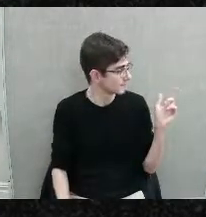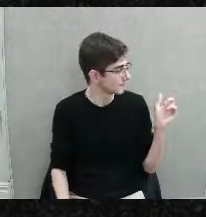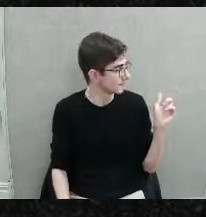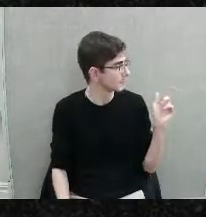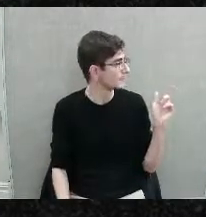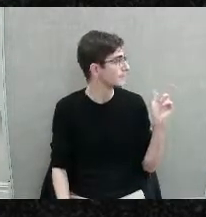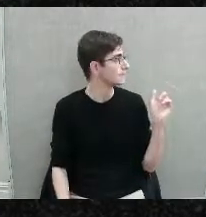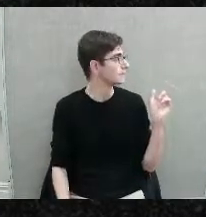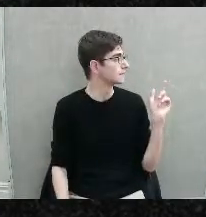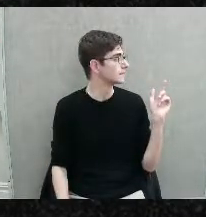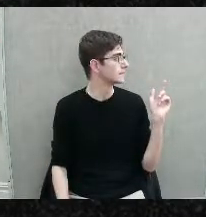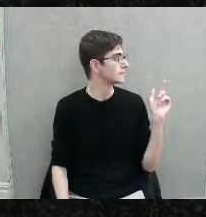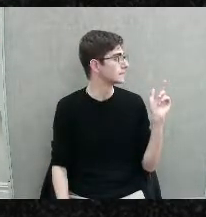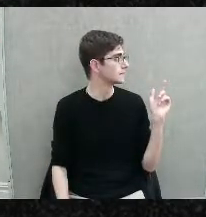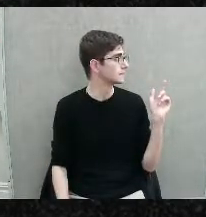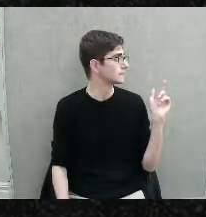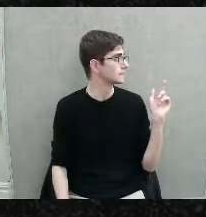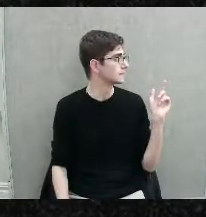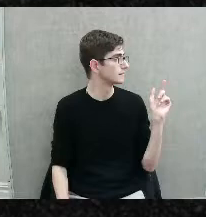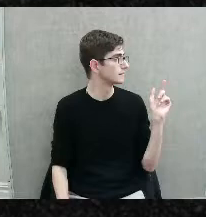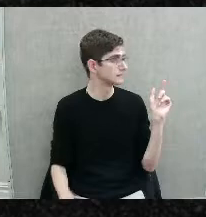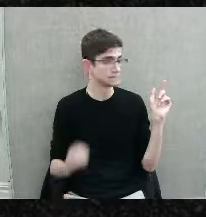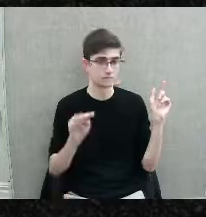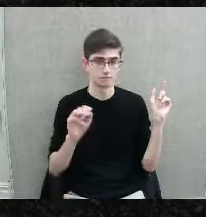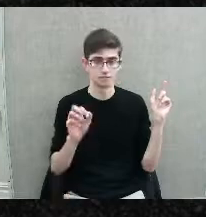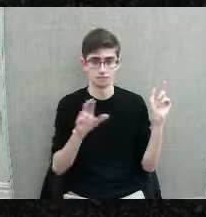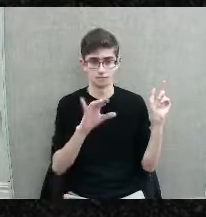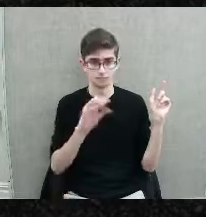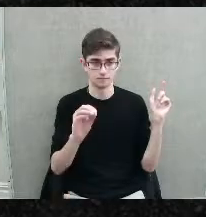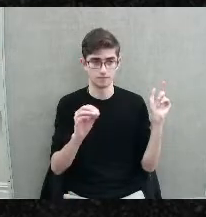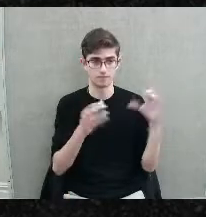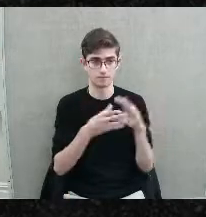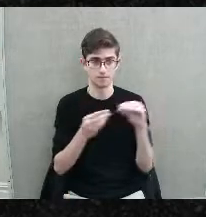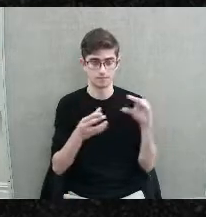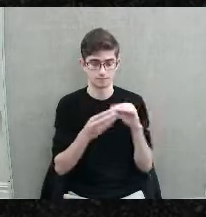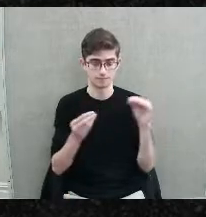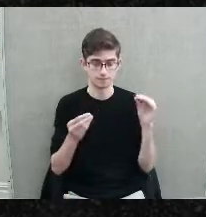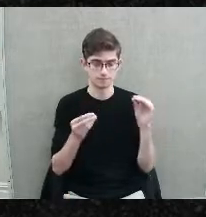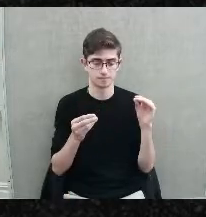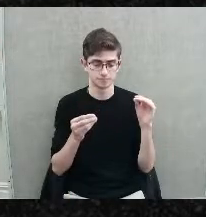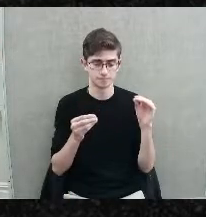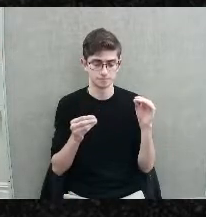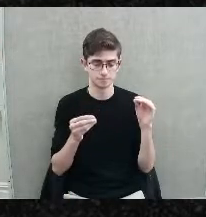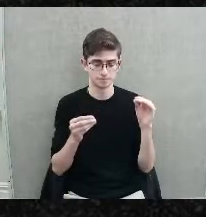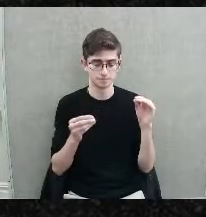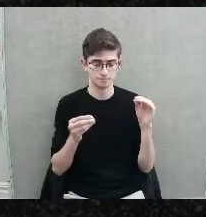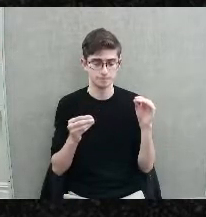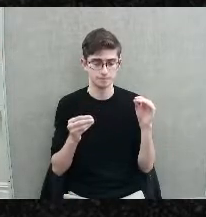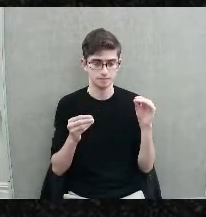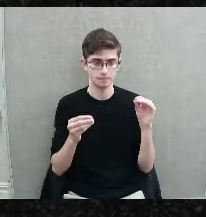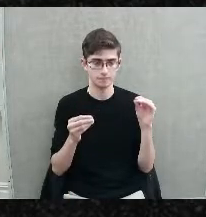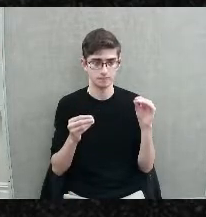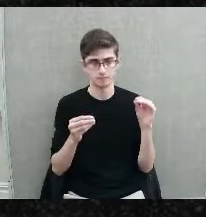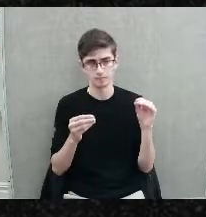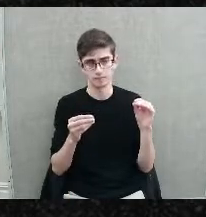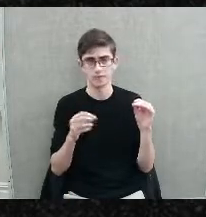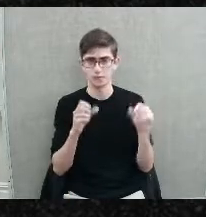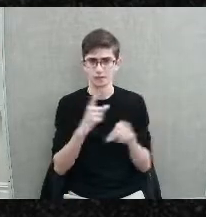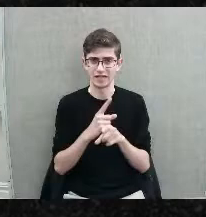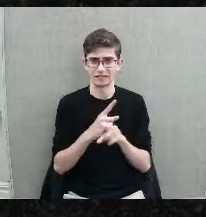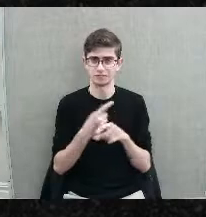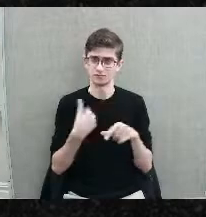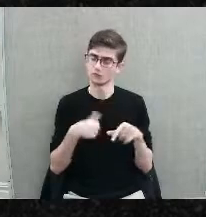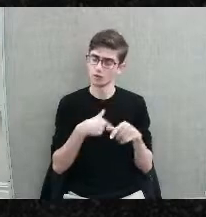Well, thanks for the question. Of course, we are in the middle, you know, of a conversation and in the middle of a confusion in the